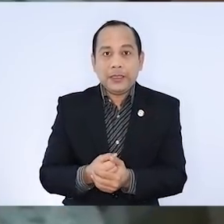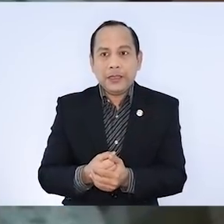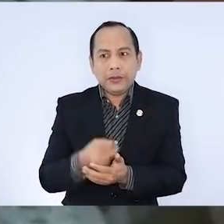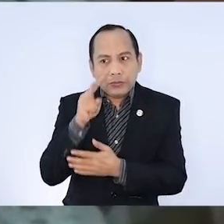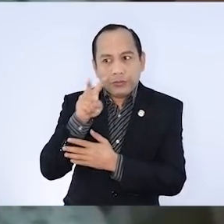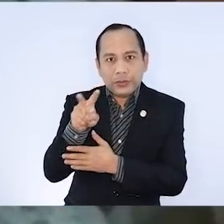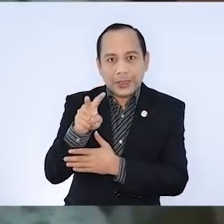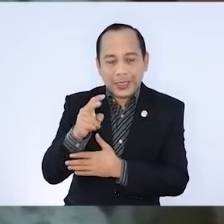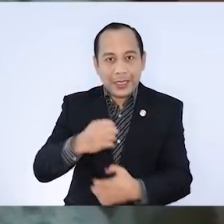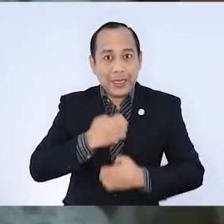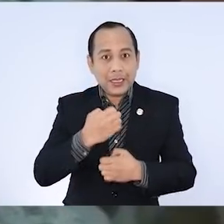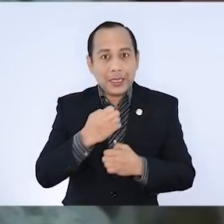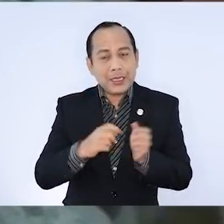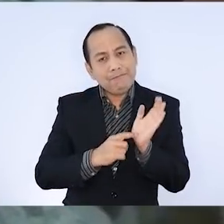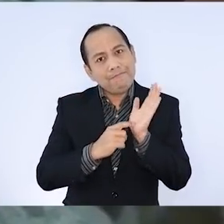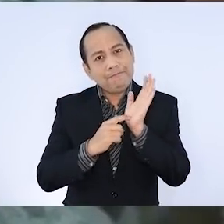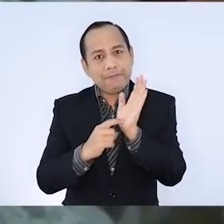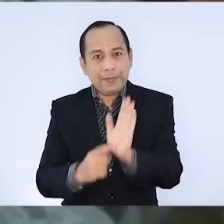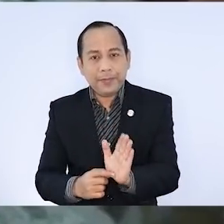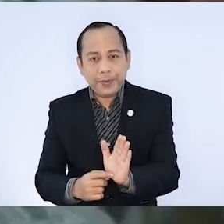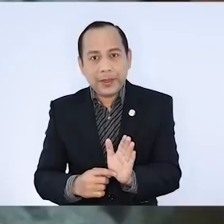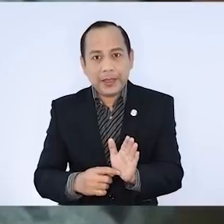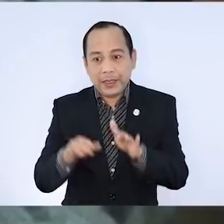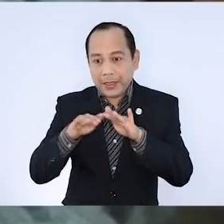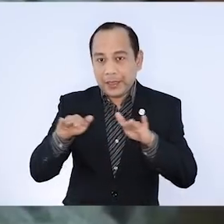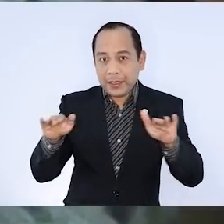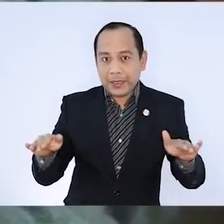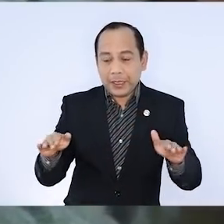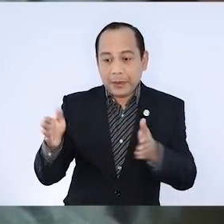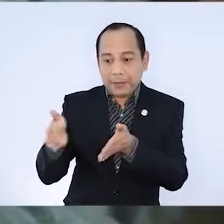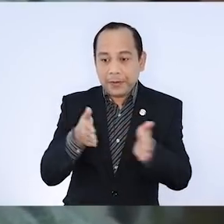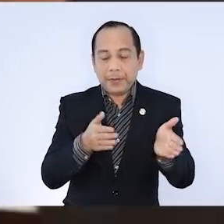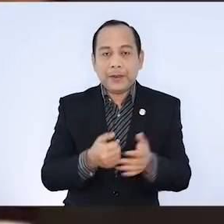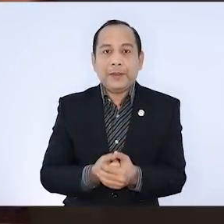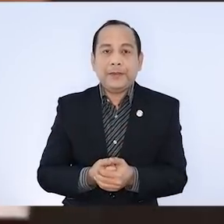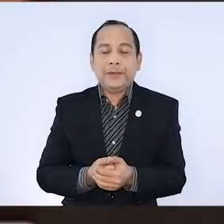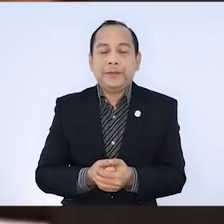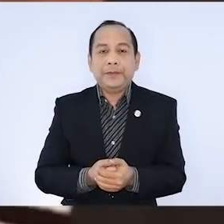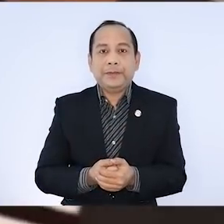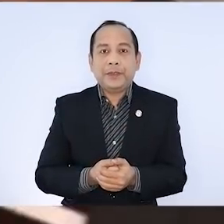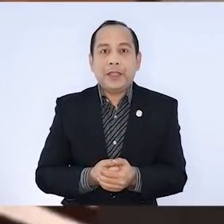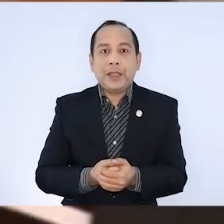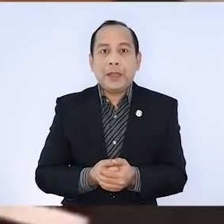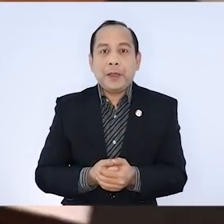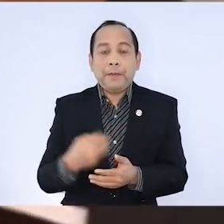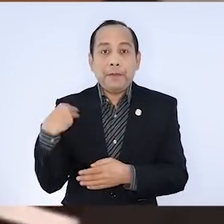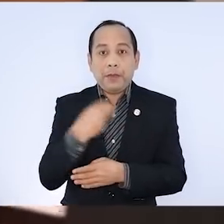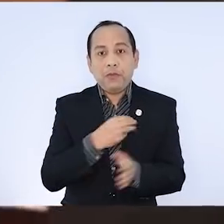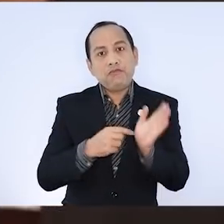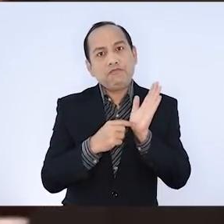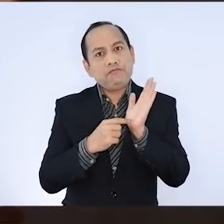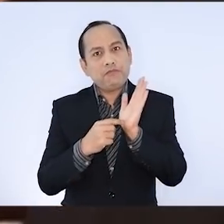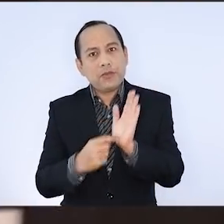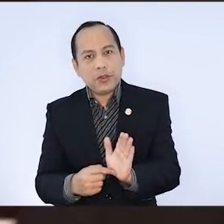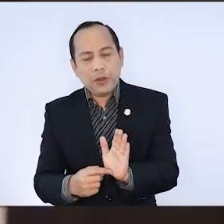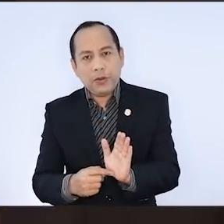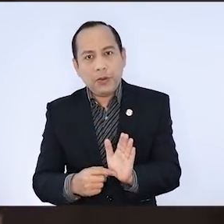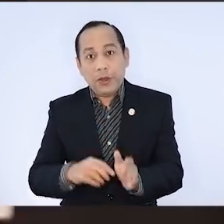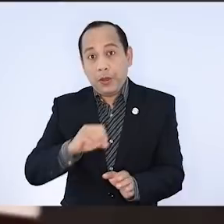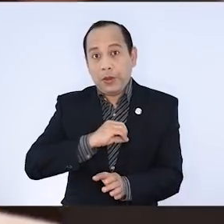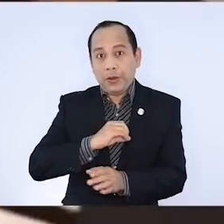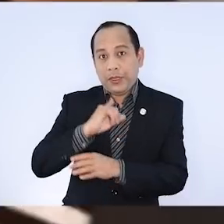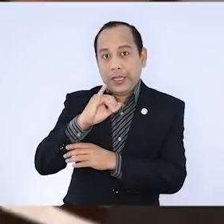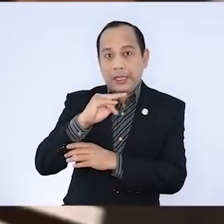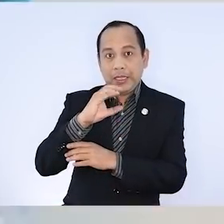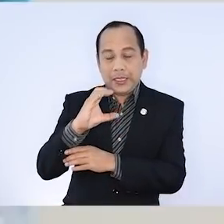watched and enjoyed the presentations that the young brethren prepared. the members showcase their own rendition of